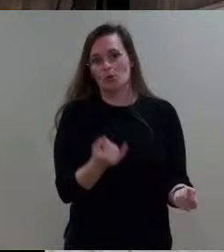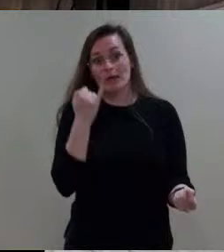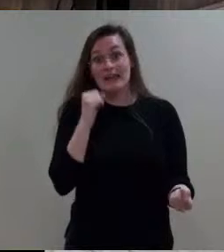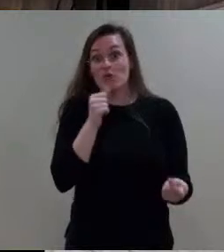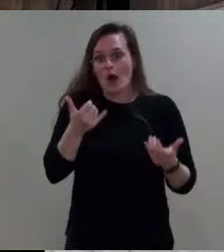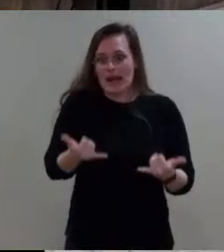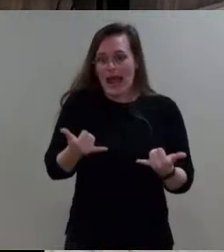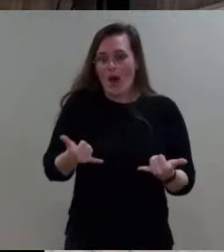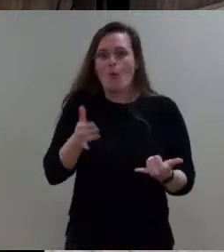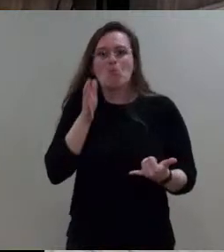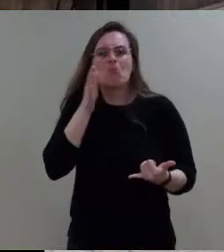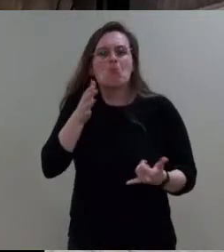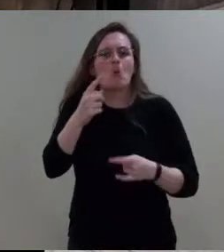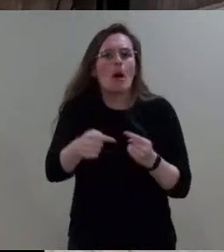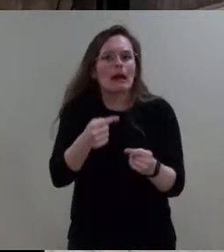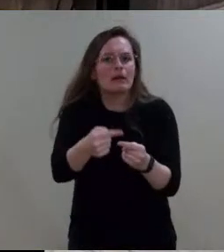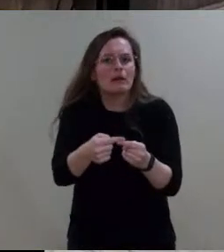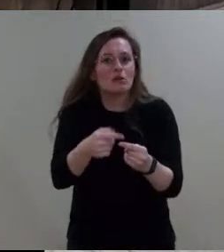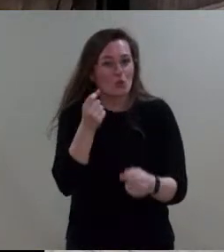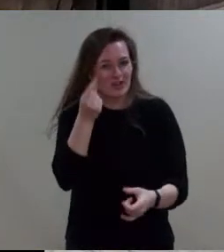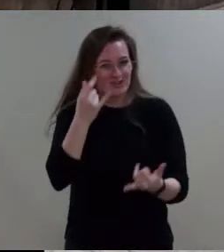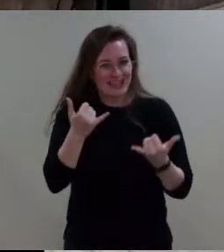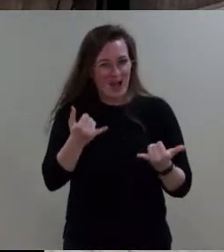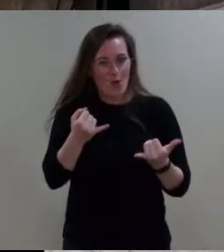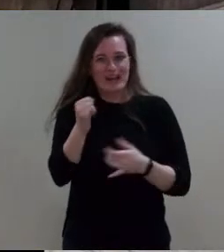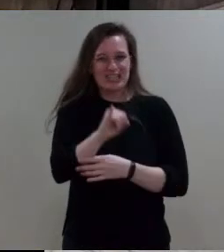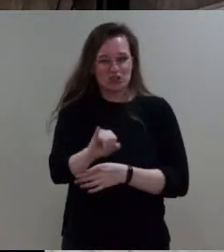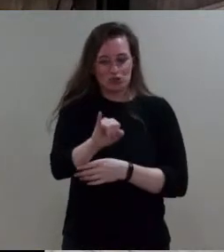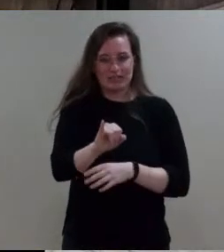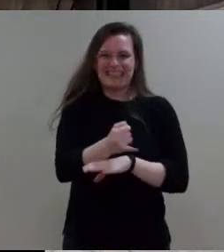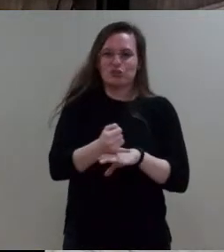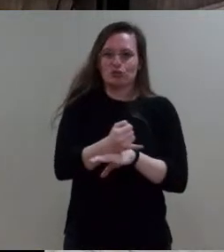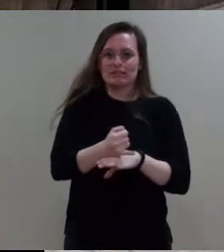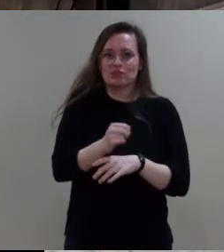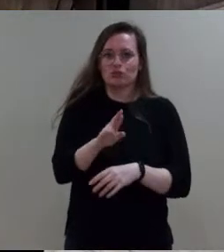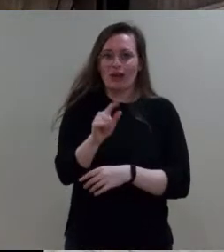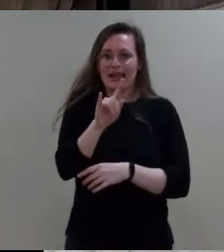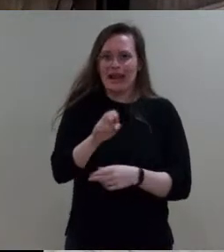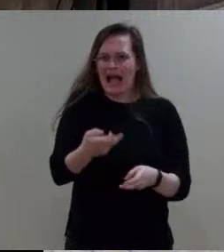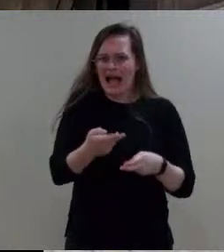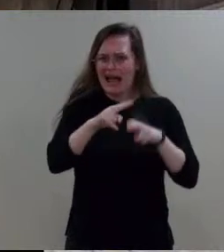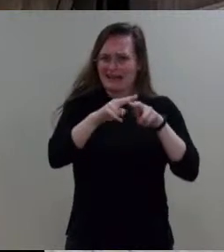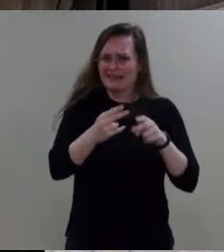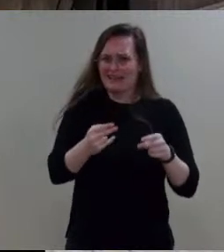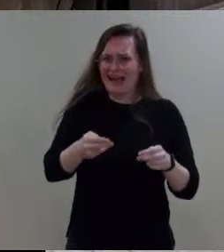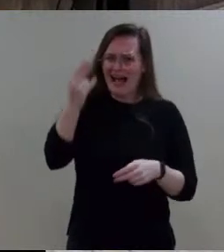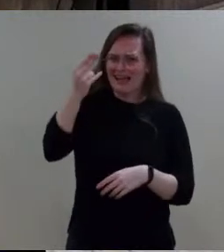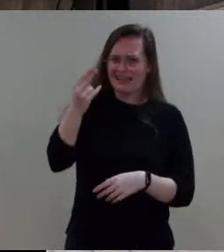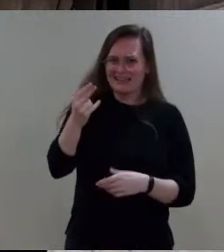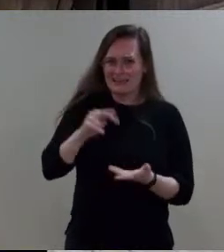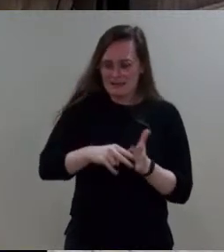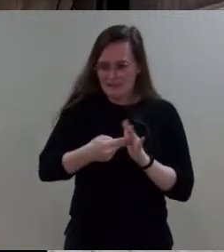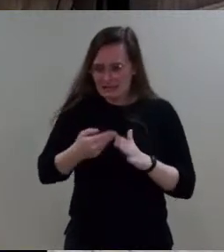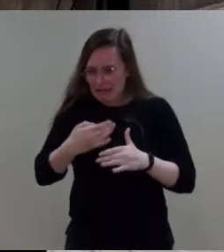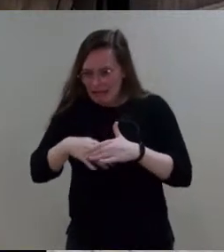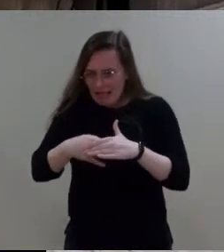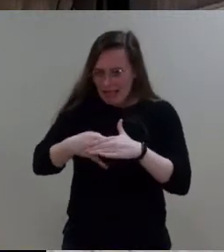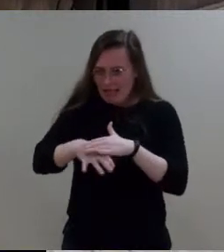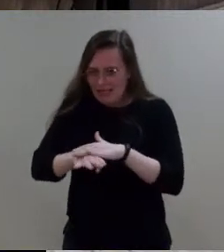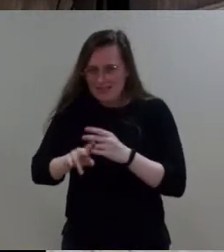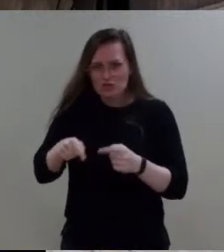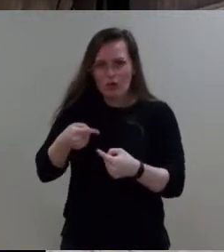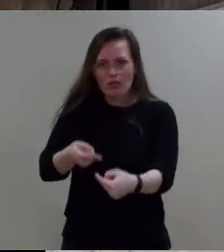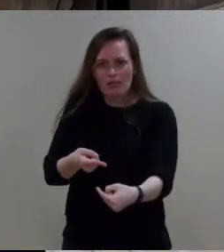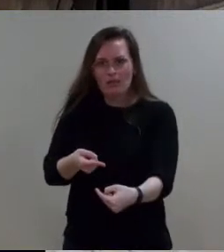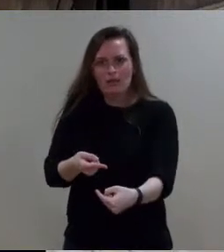certainly understand interest rates are high and therefore barriers to entry are high as well. But leaving any kind of additional